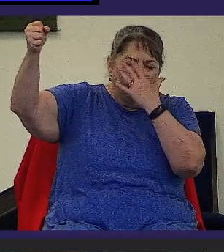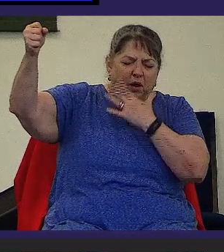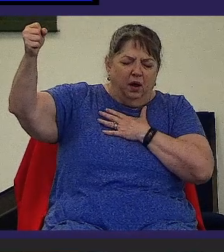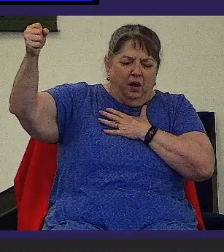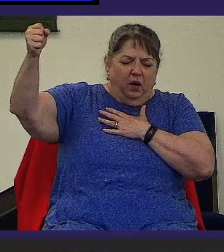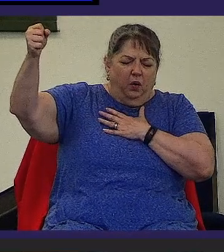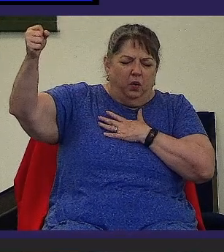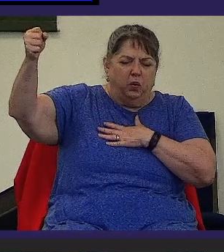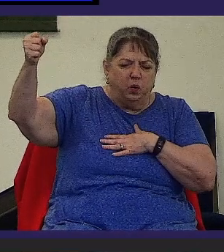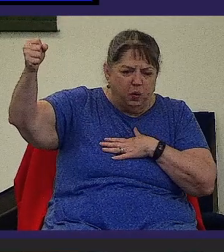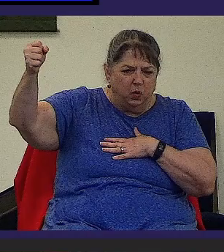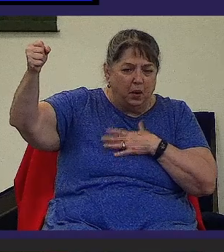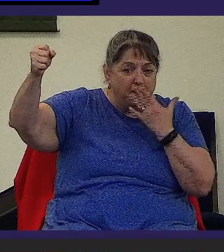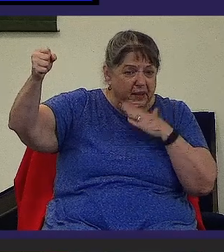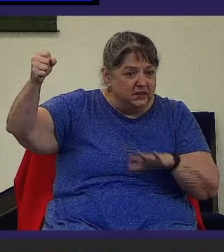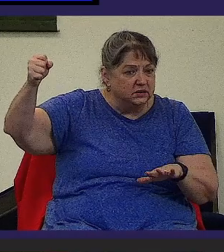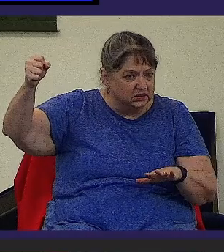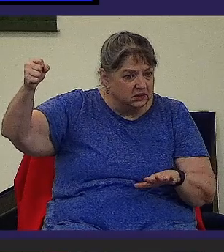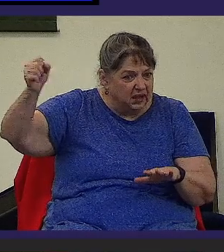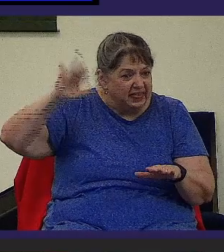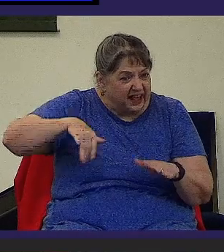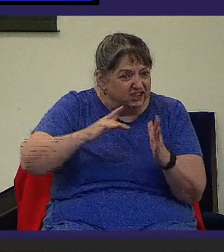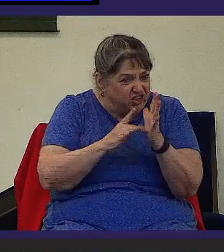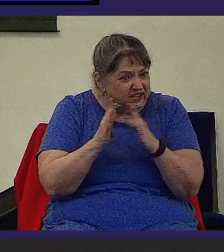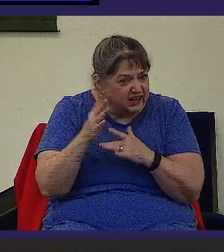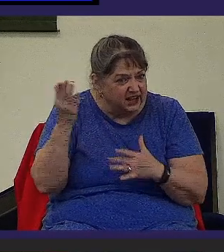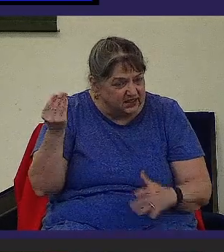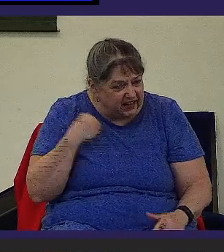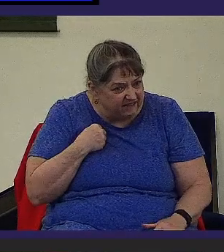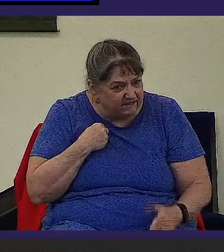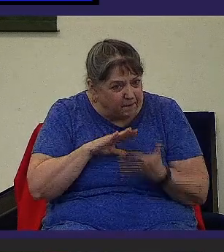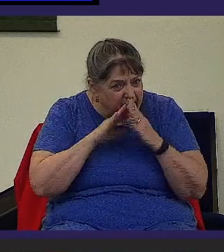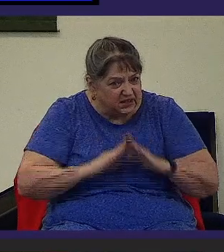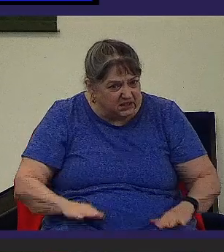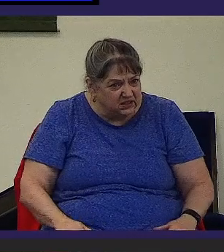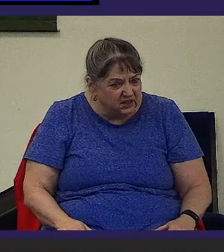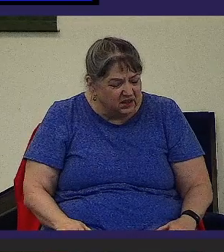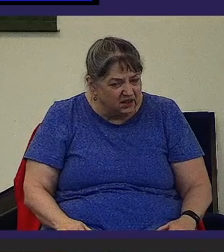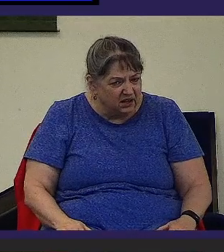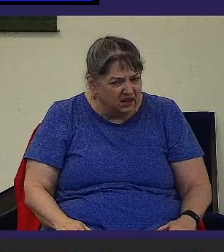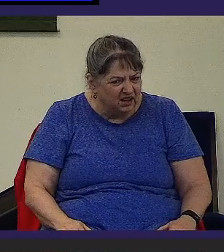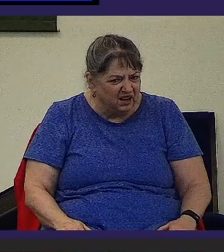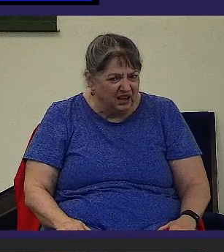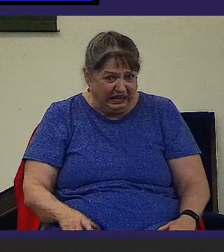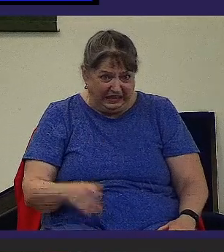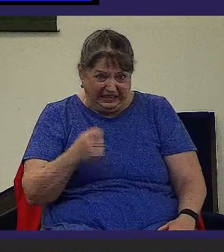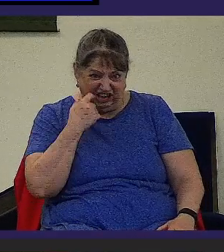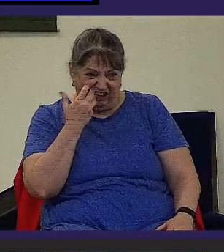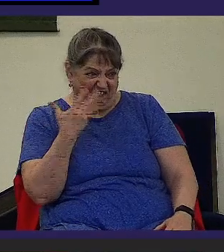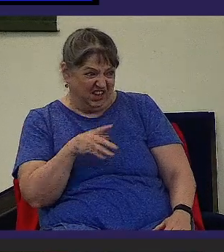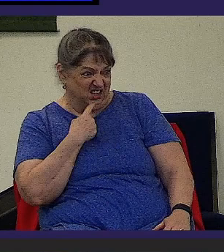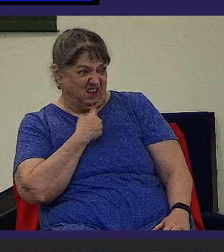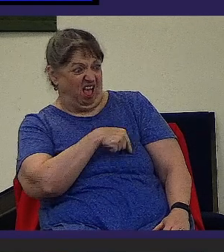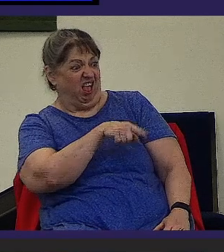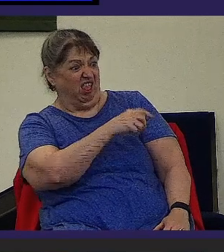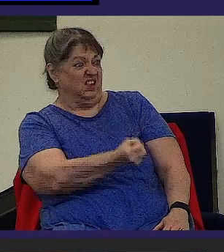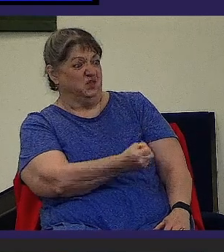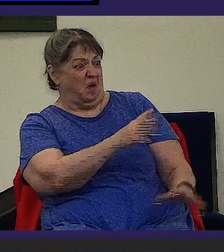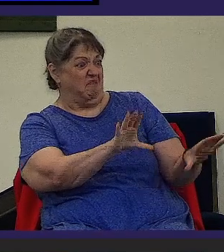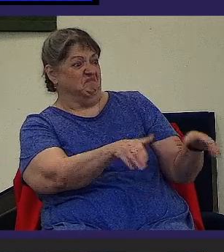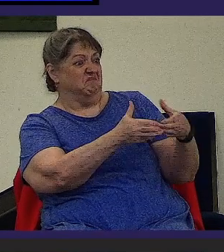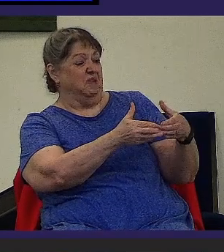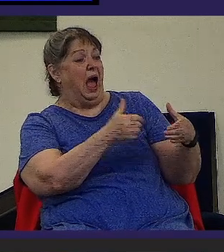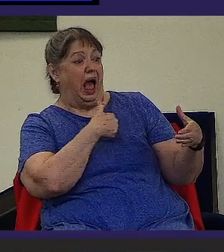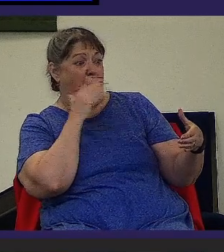away hallelujah that's what jesus is talking about he's just disturbed them by telling them all these things about what was about to